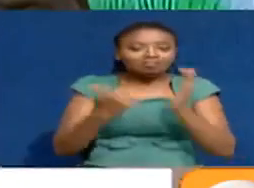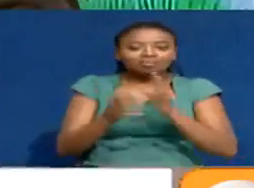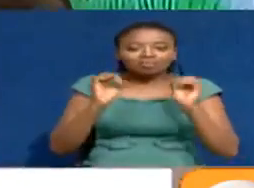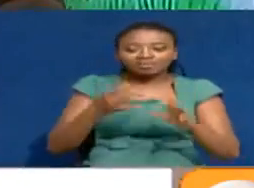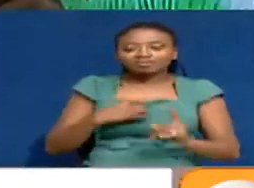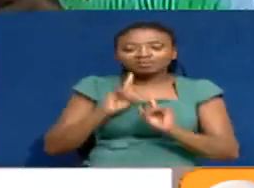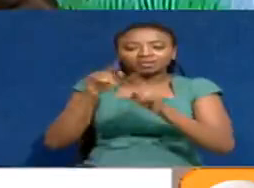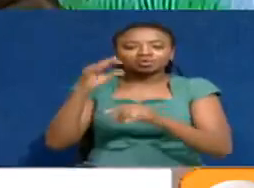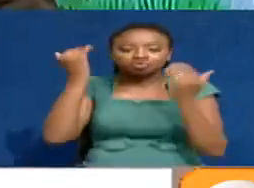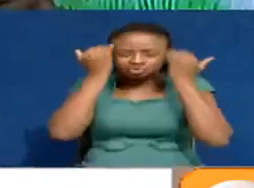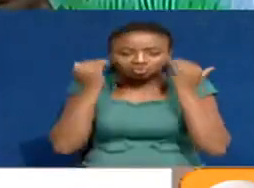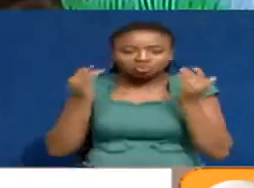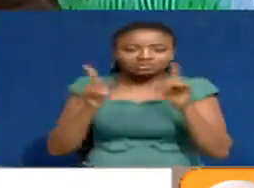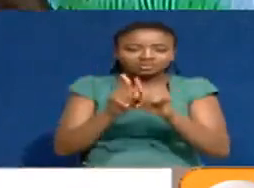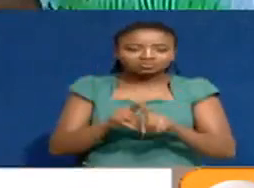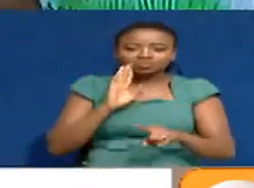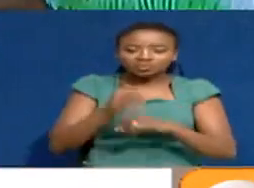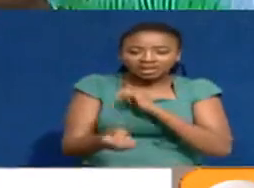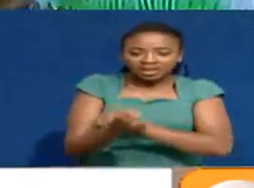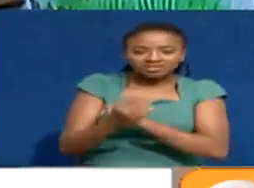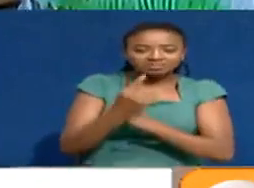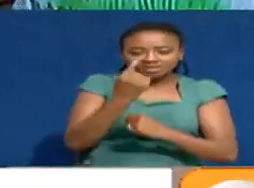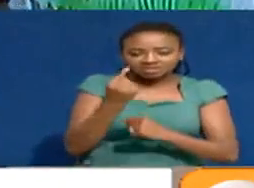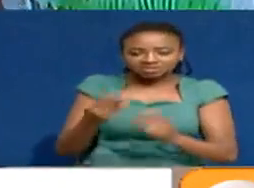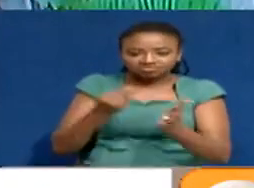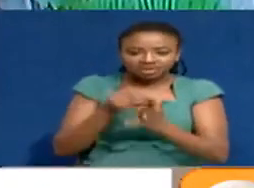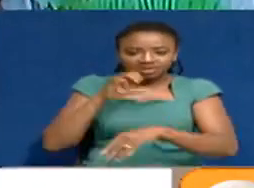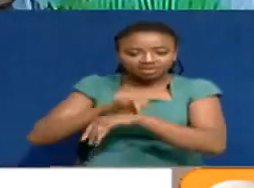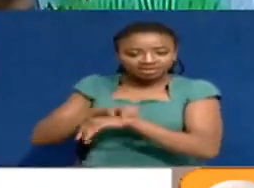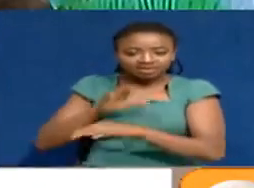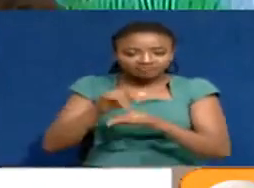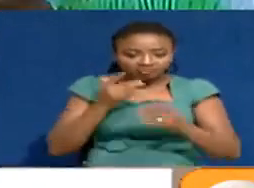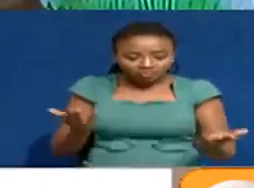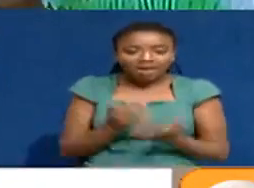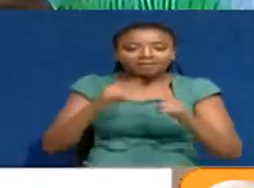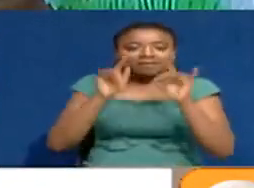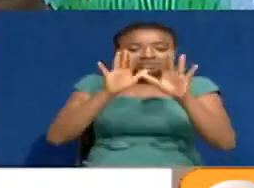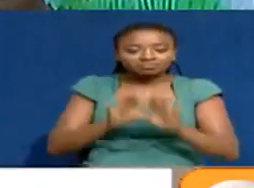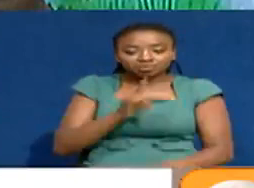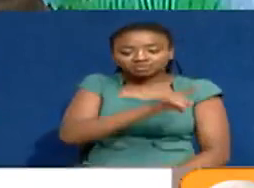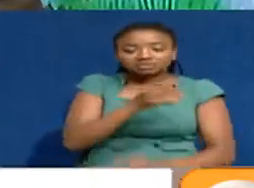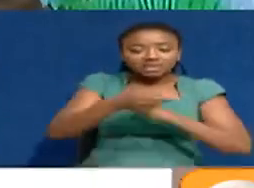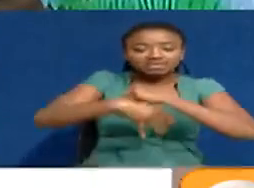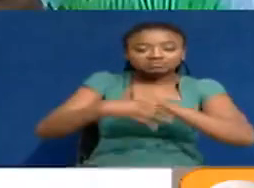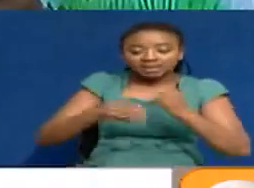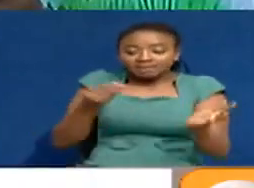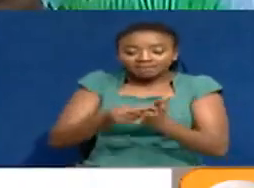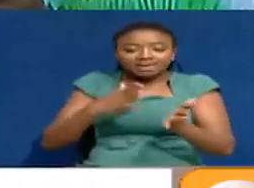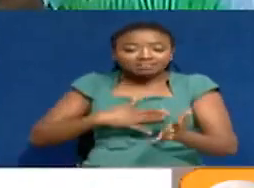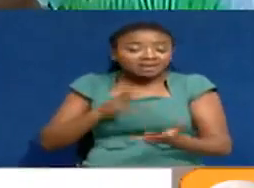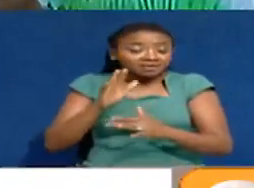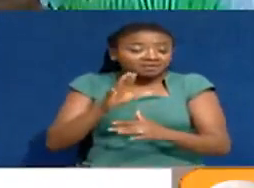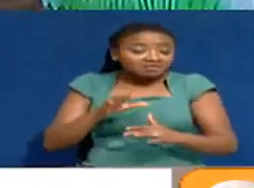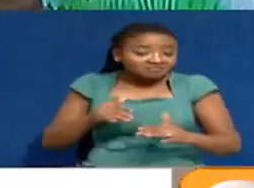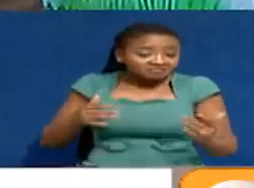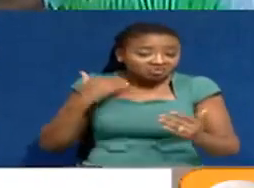I'll be able to account for every cent that I own. Okay. It is upon him to prove that the money that I have is proceeds of crime. Okay. It's not me to prove. Okay.